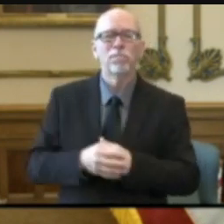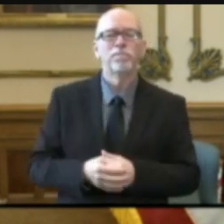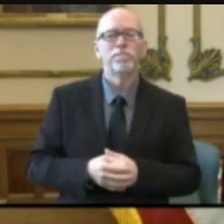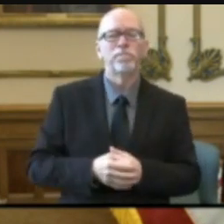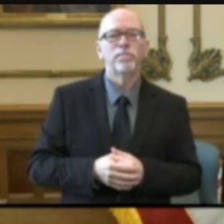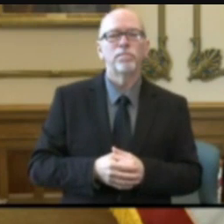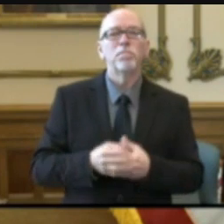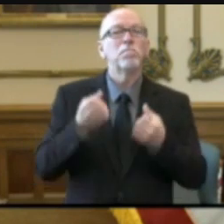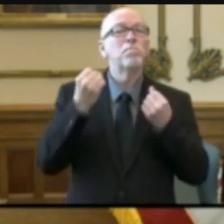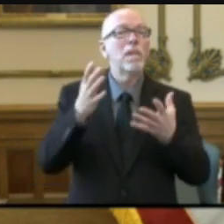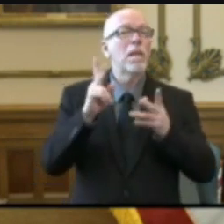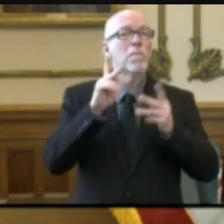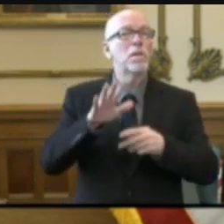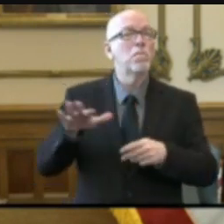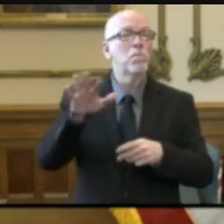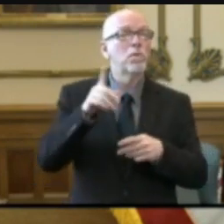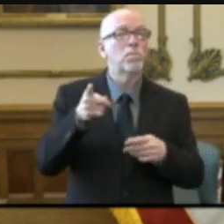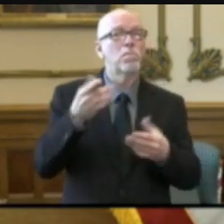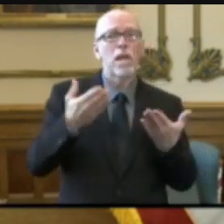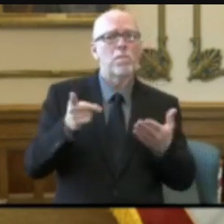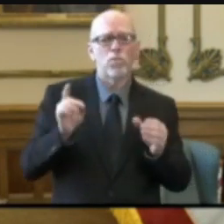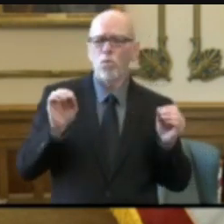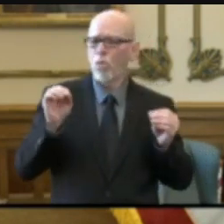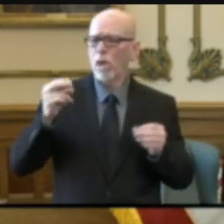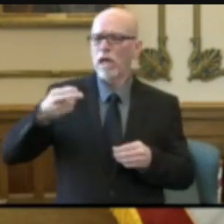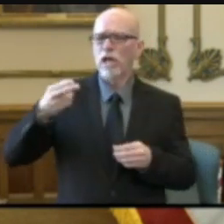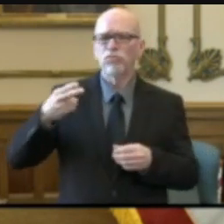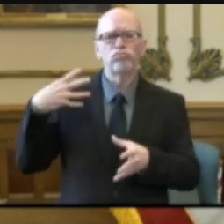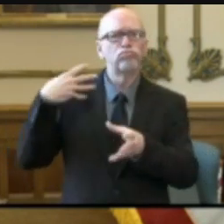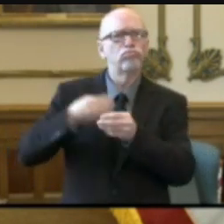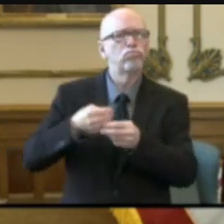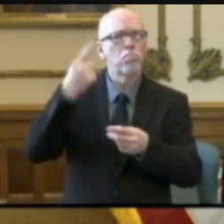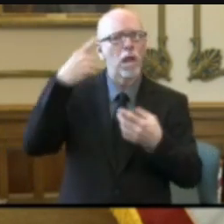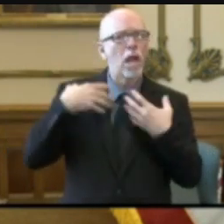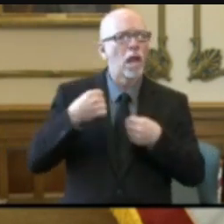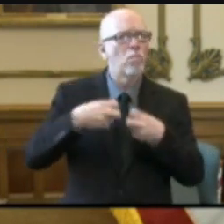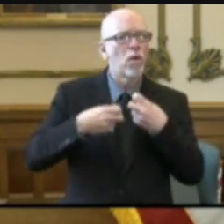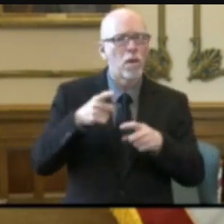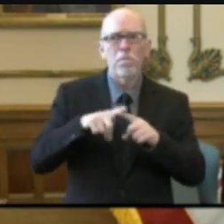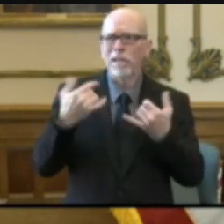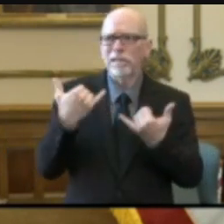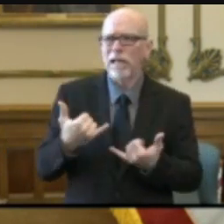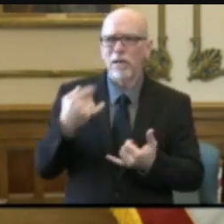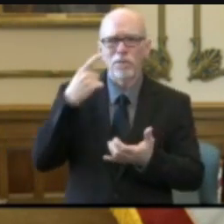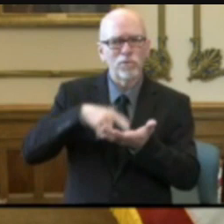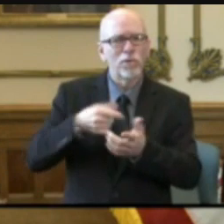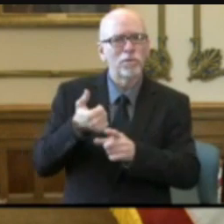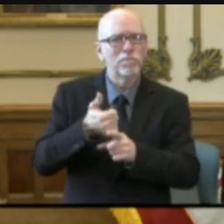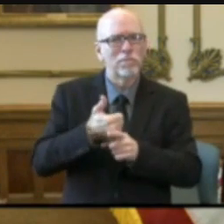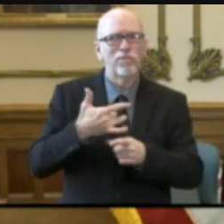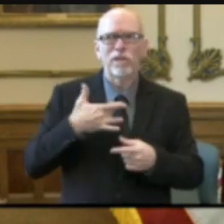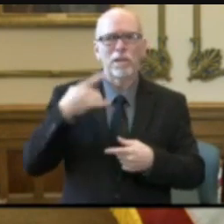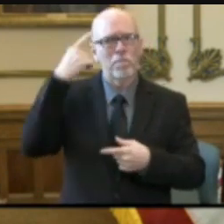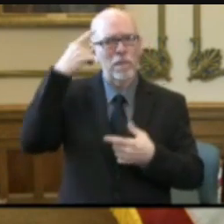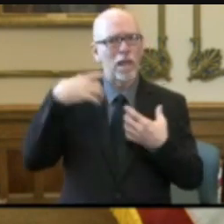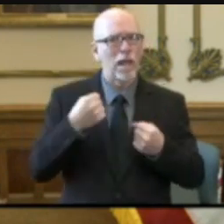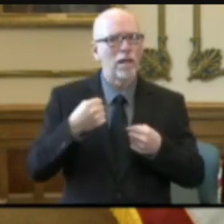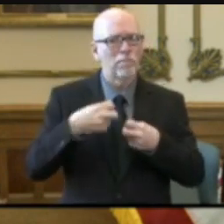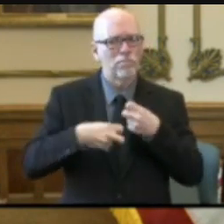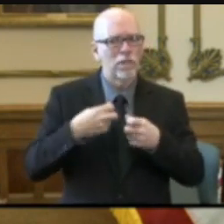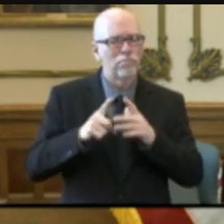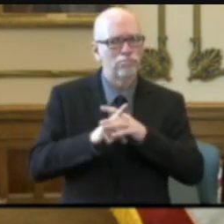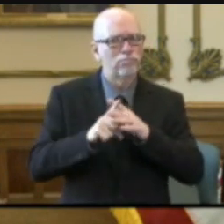Hoosiers, even those that do not have a history of mental health diagnoses, are currently suffering from an increase in adverse mental health